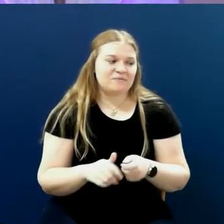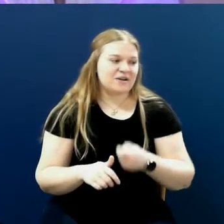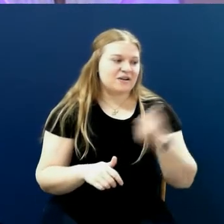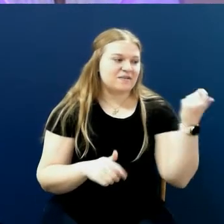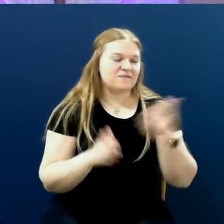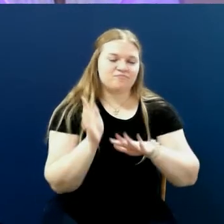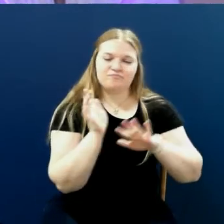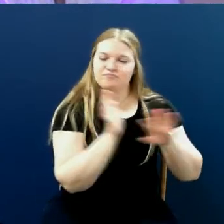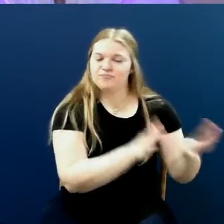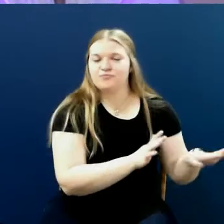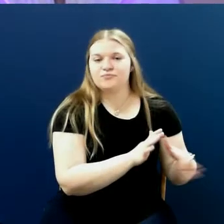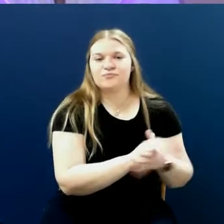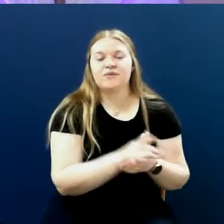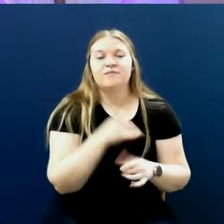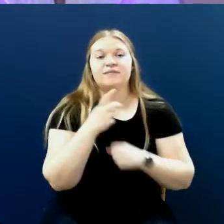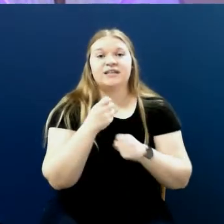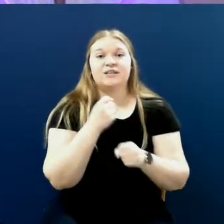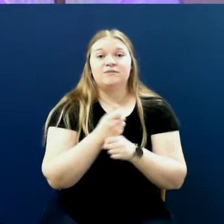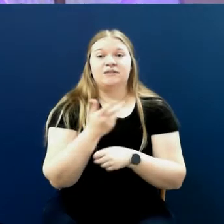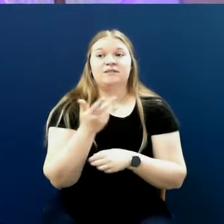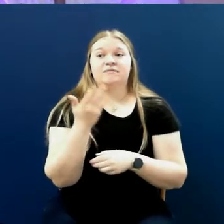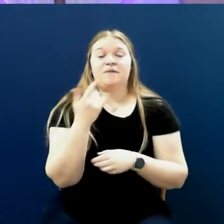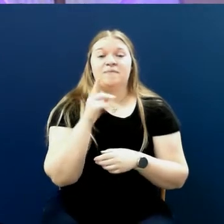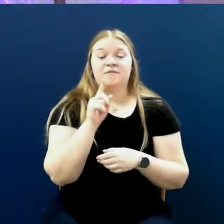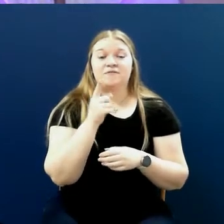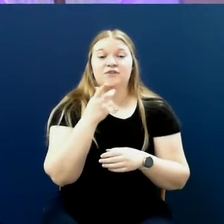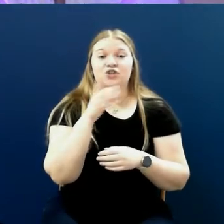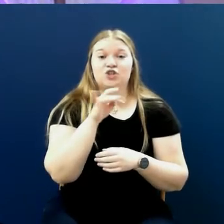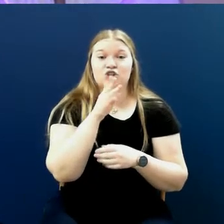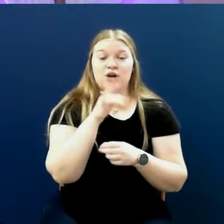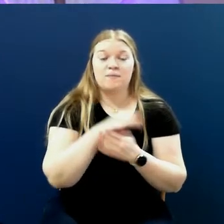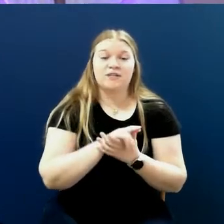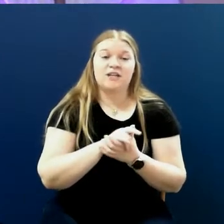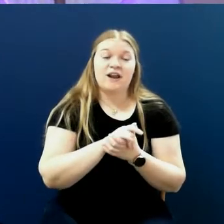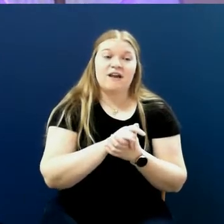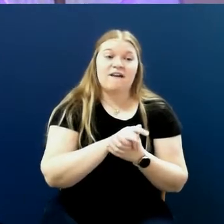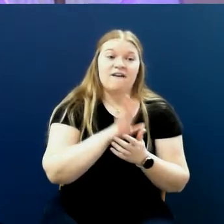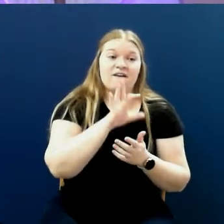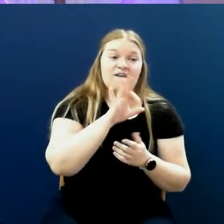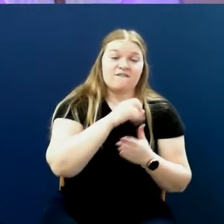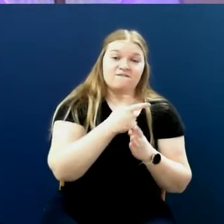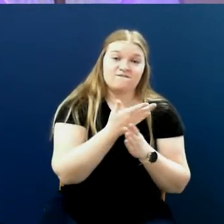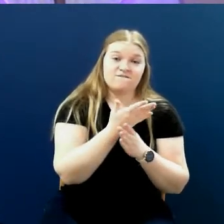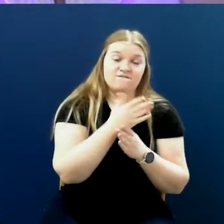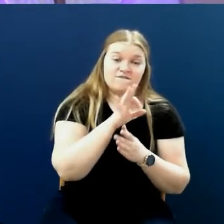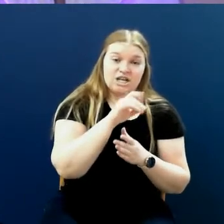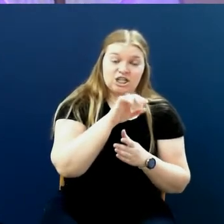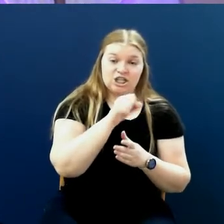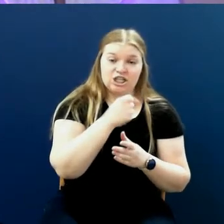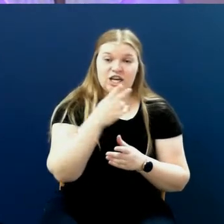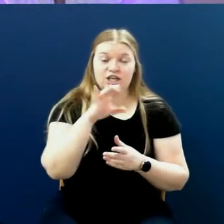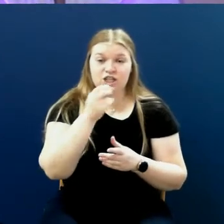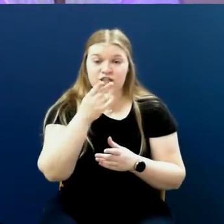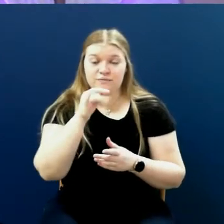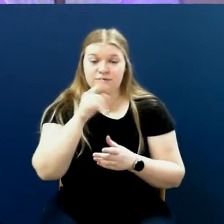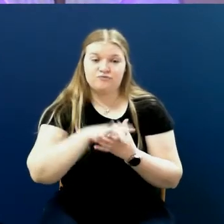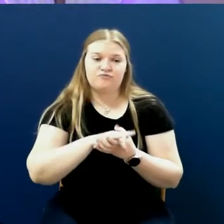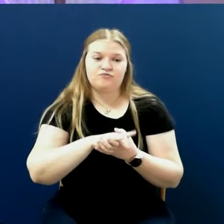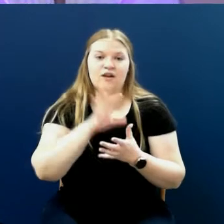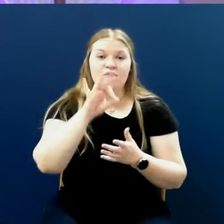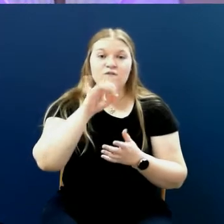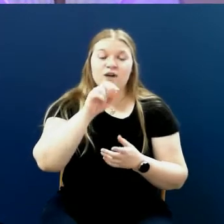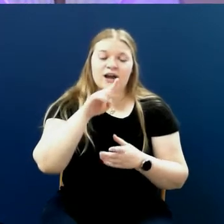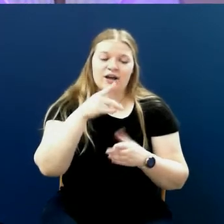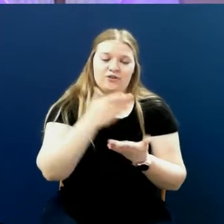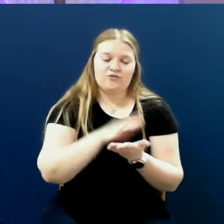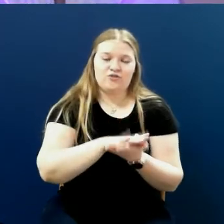I remember years ago, my first job was at a fish and chips restaurant. I was one of the fry cooks.